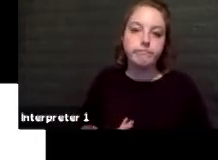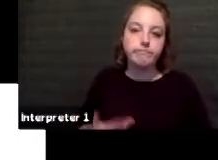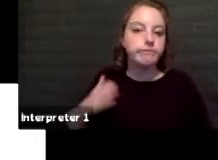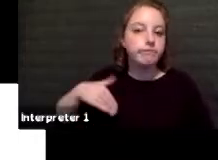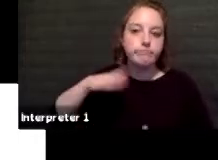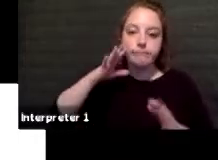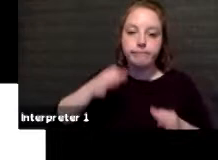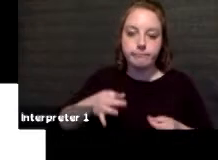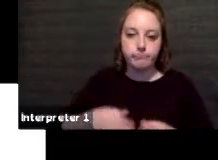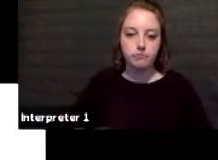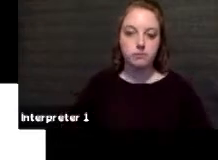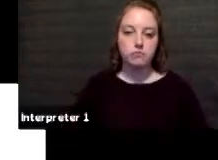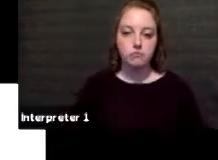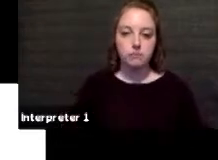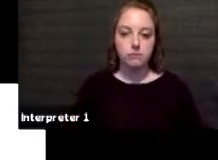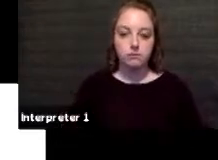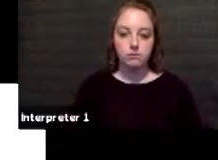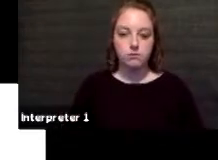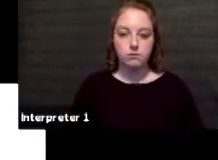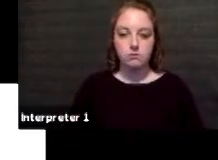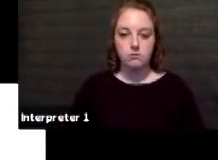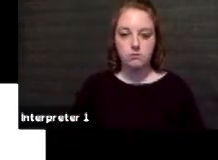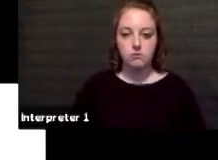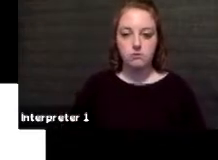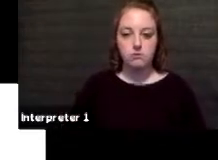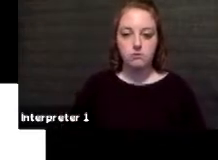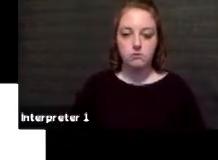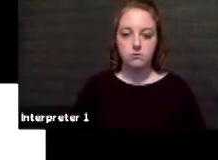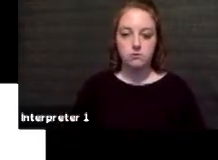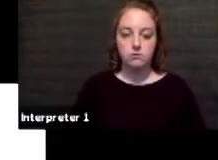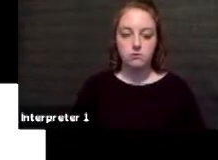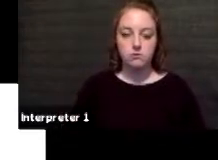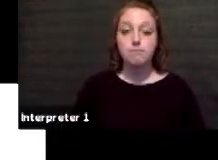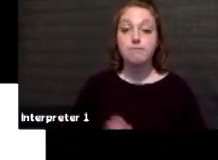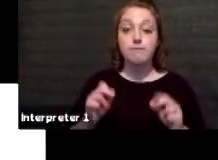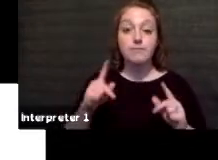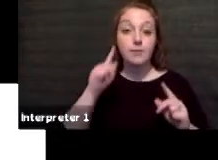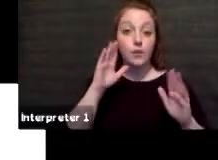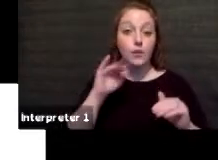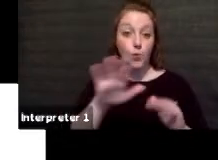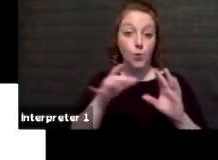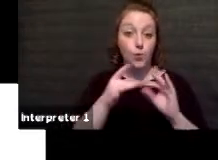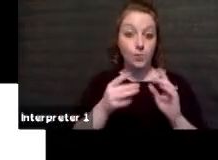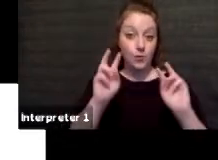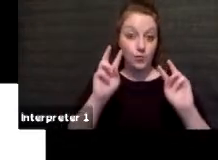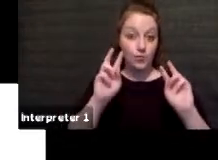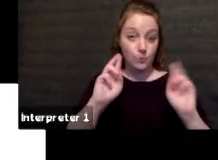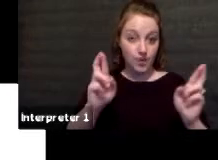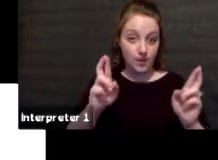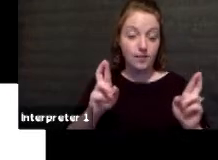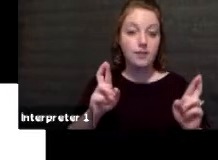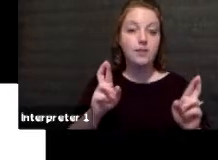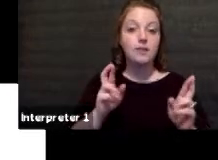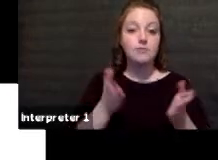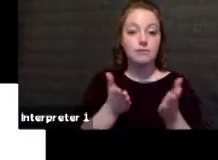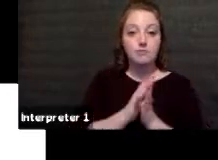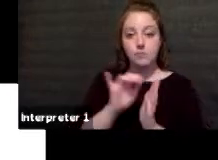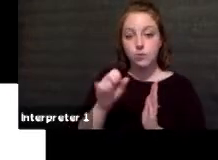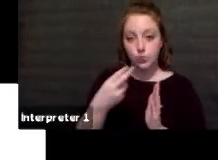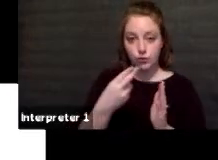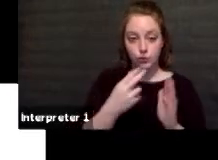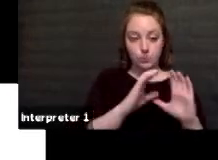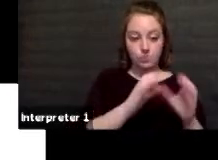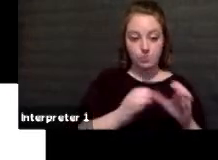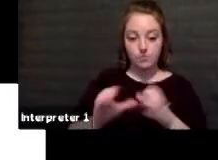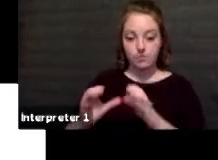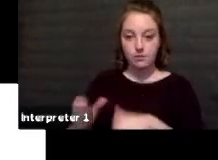Okay. Well, hopefully everybody, uh, has their comments ready and I will ask Josh to break us out into our three